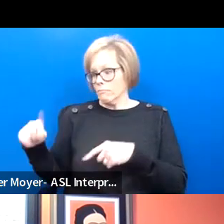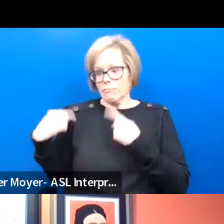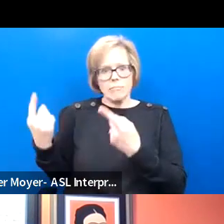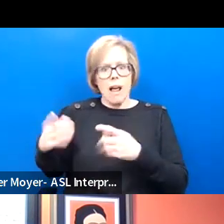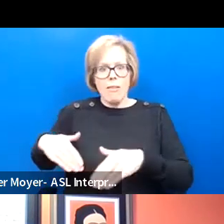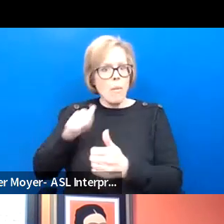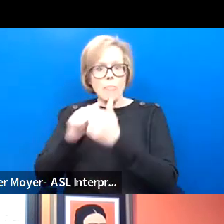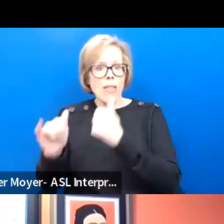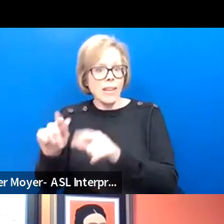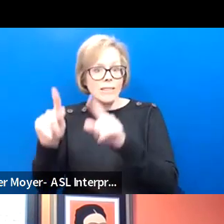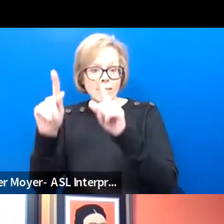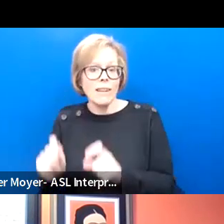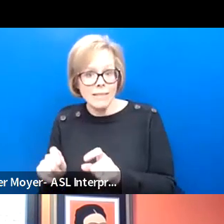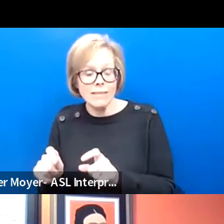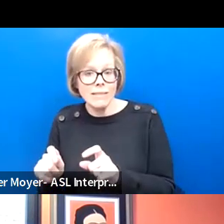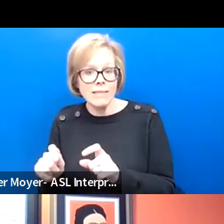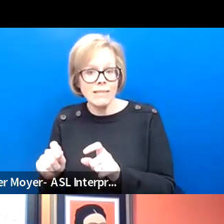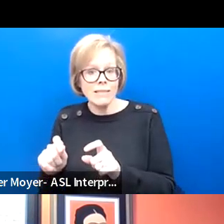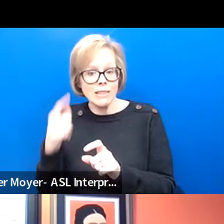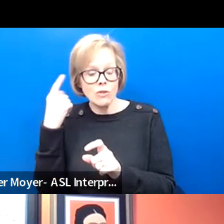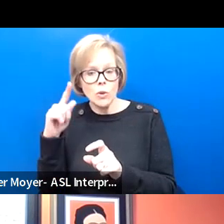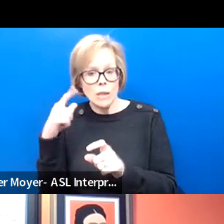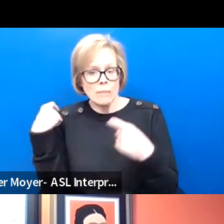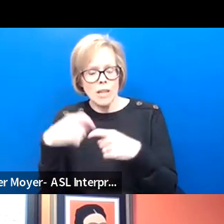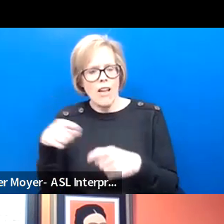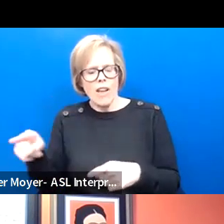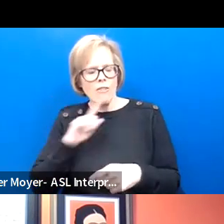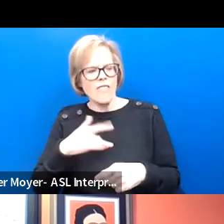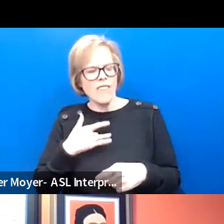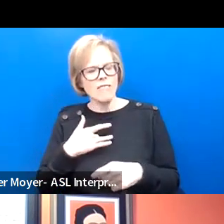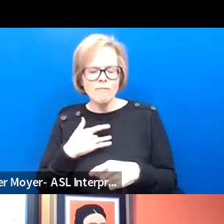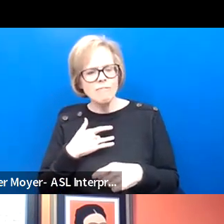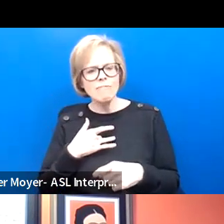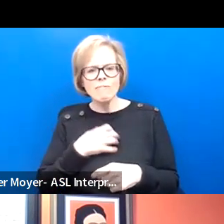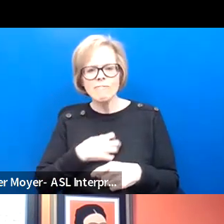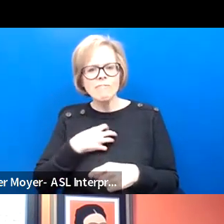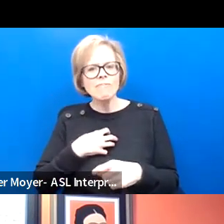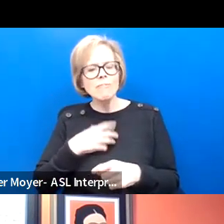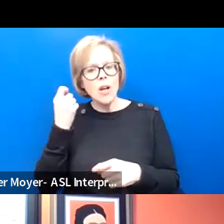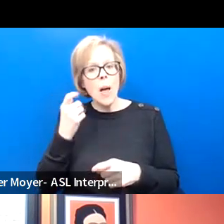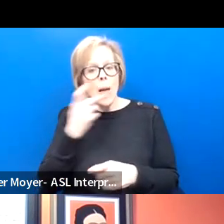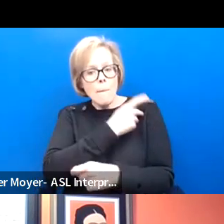test. And, it's kind of a sore point with them. Because the patients that they